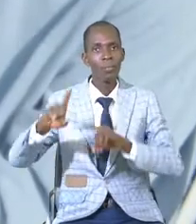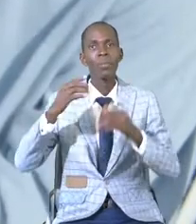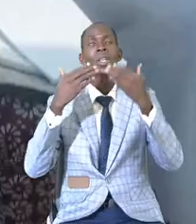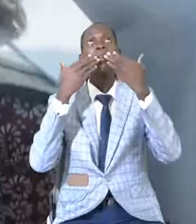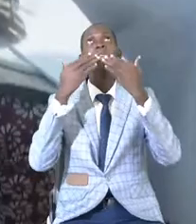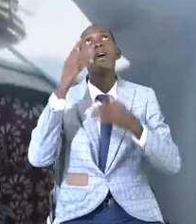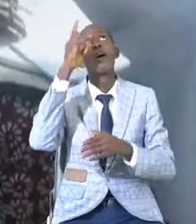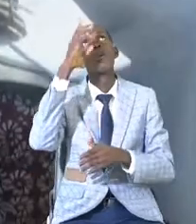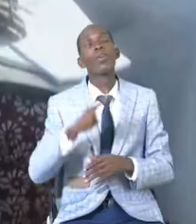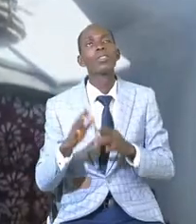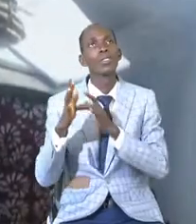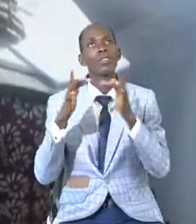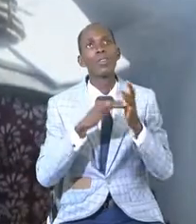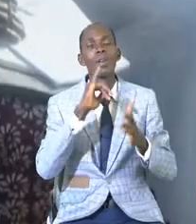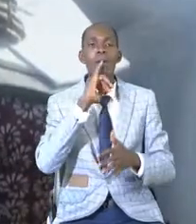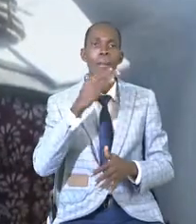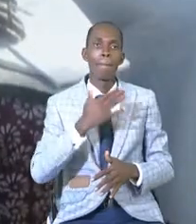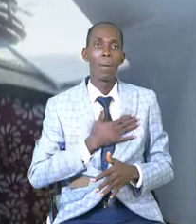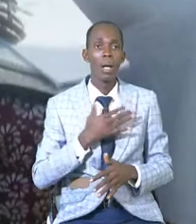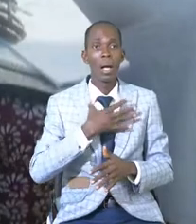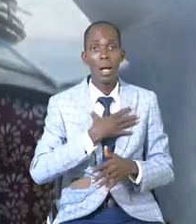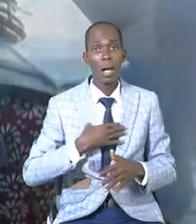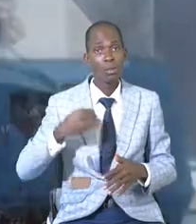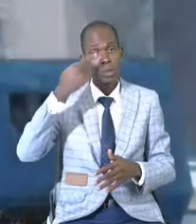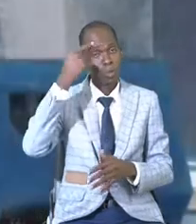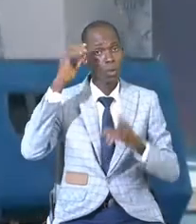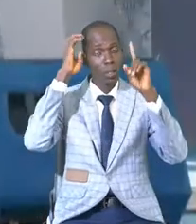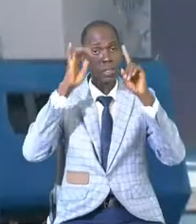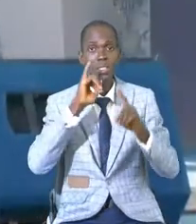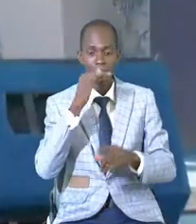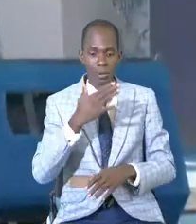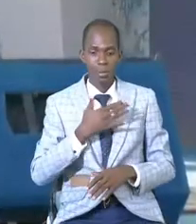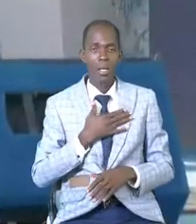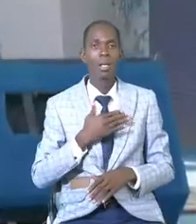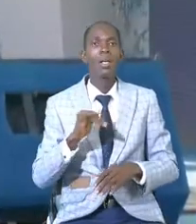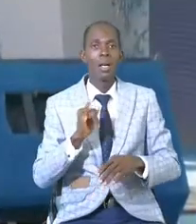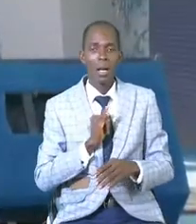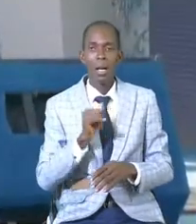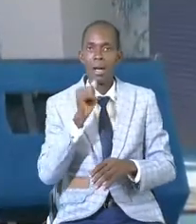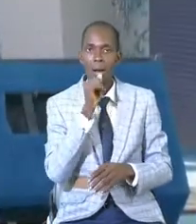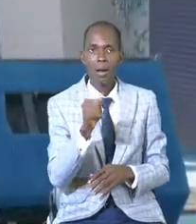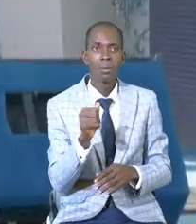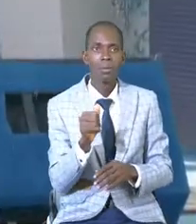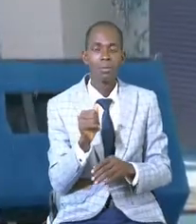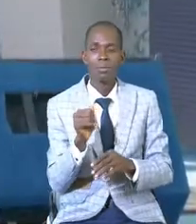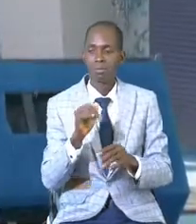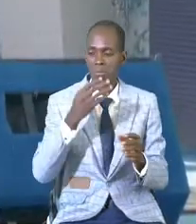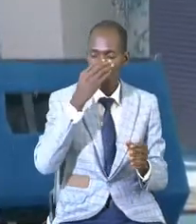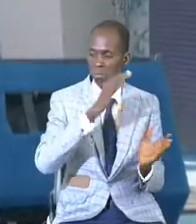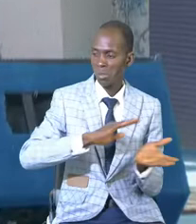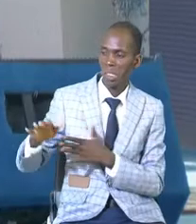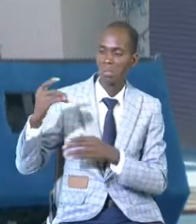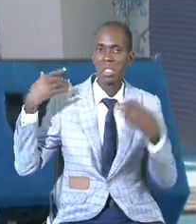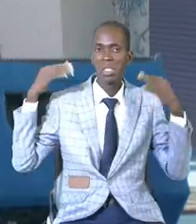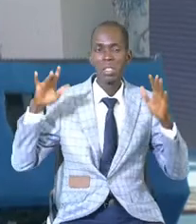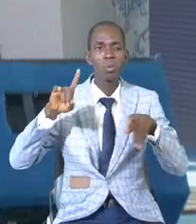is mine. And because he's mine, I just bypass the angels and I go to Jesus directly, because he said,